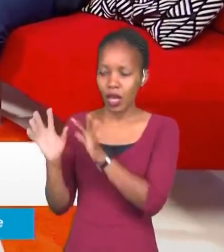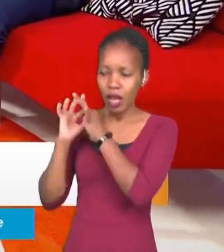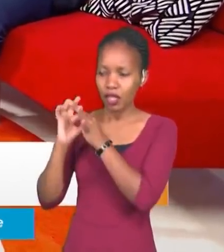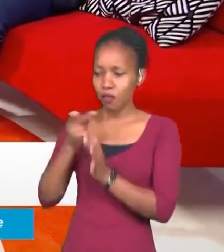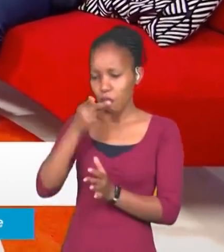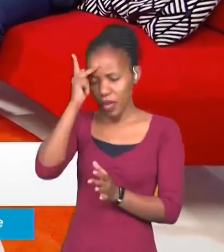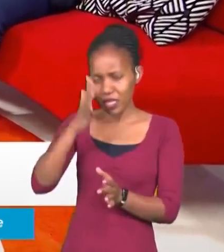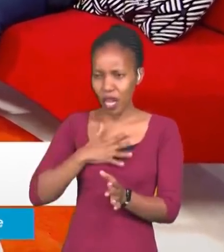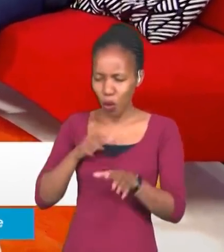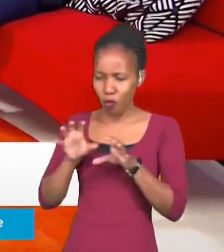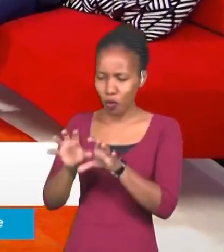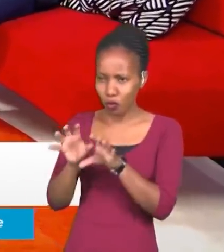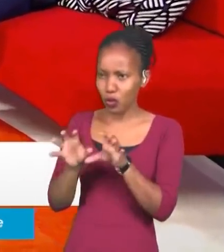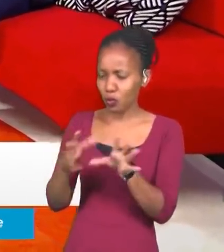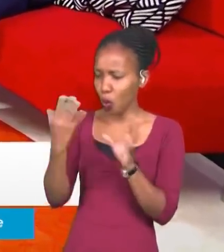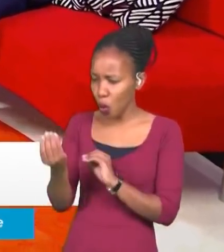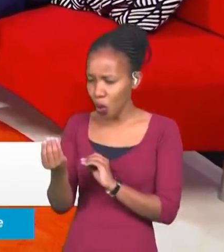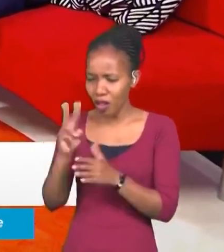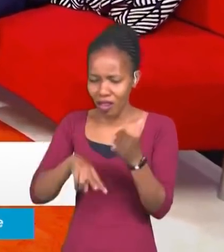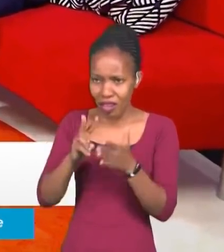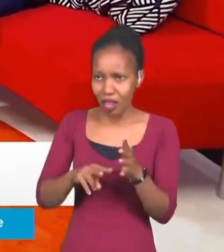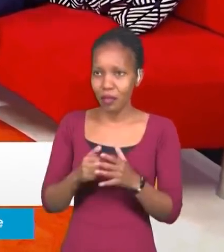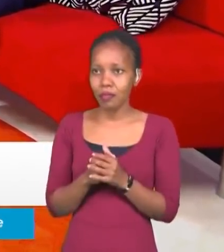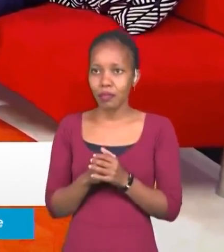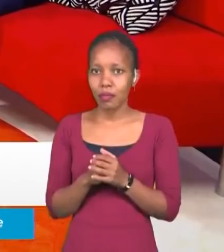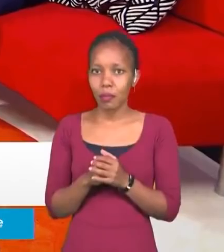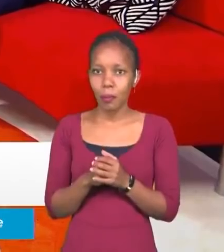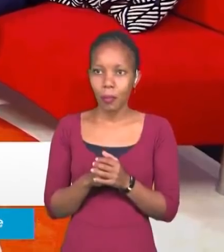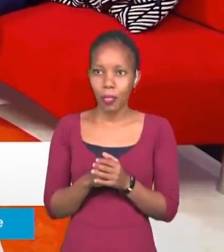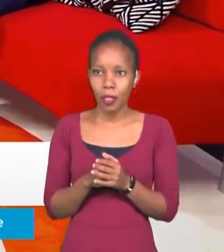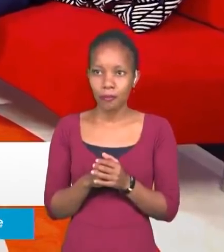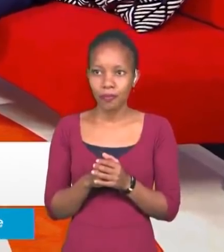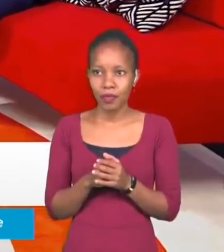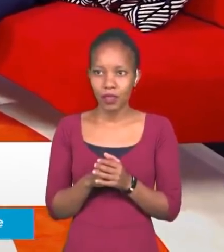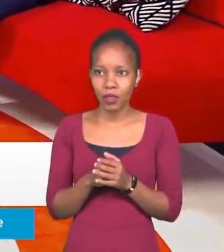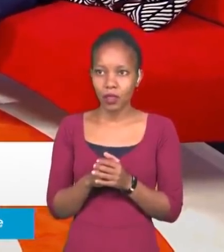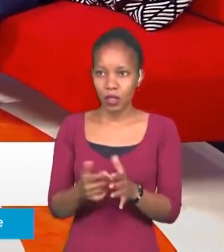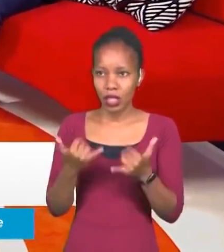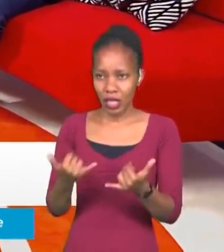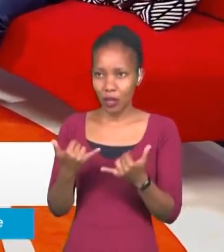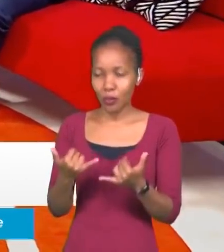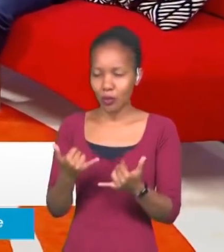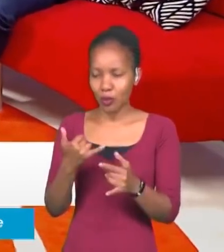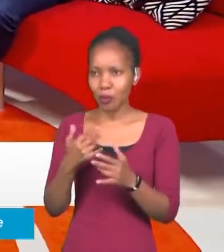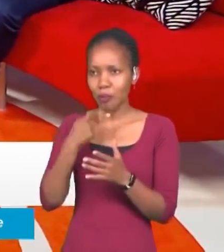parents forcing us to go read? Yeah. Or cool actually, yes. Yes. Look at this trickling down to now.